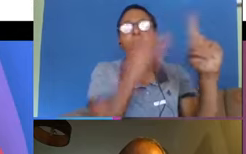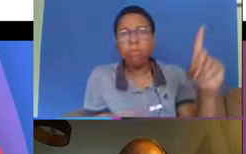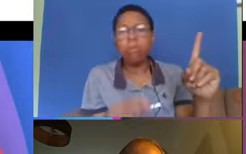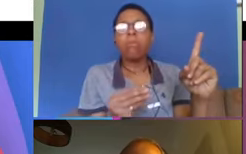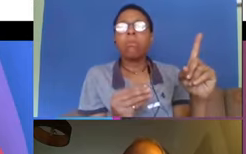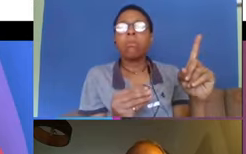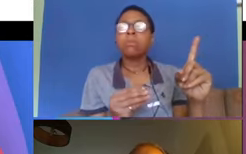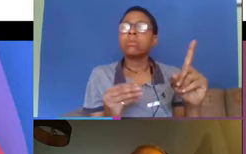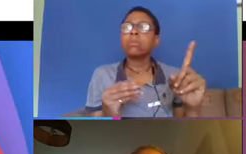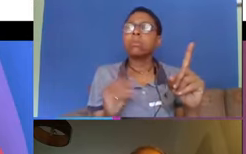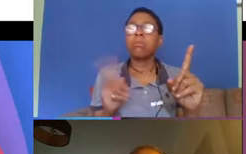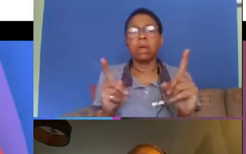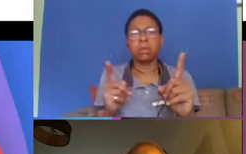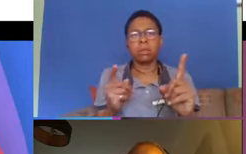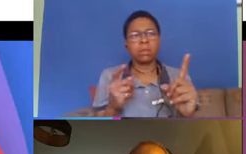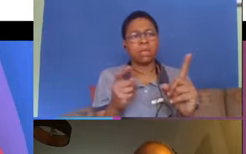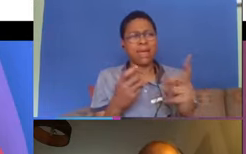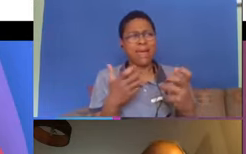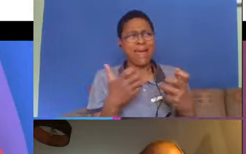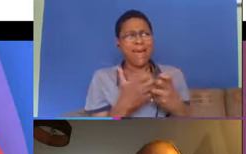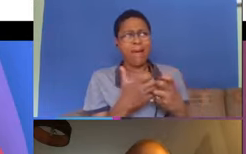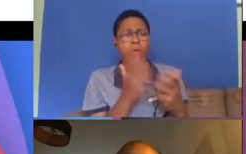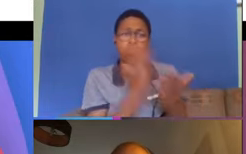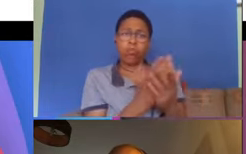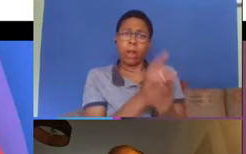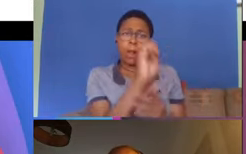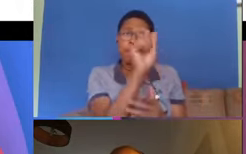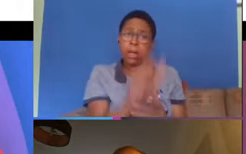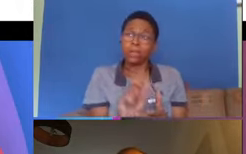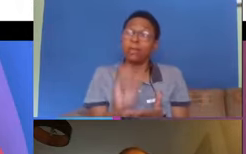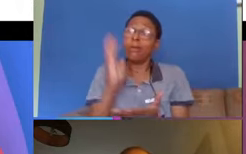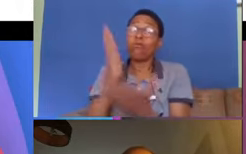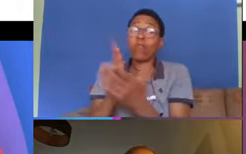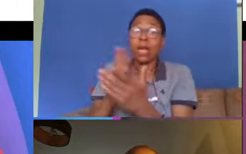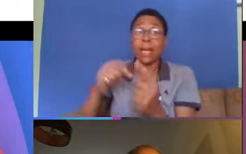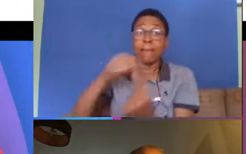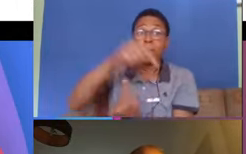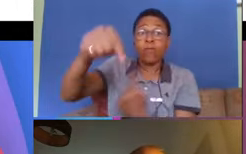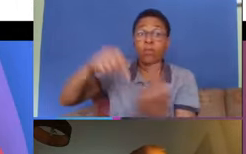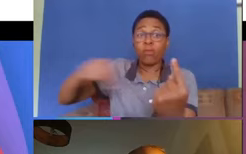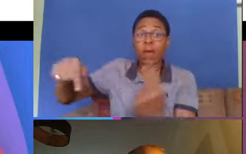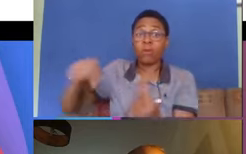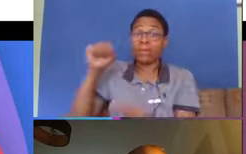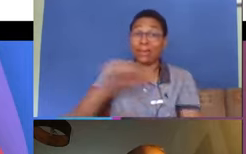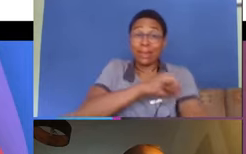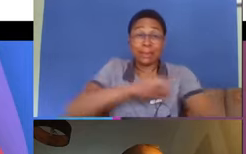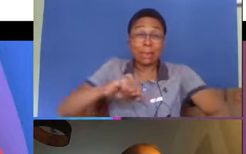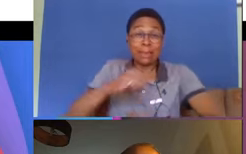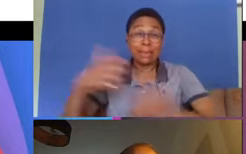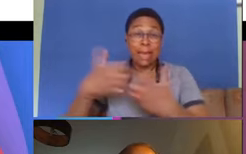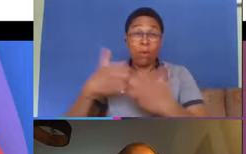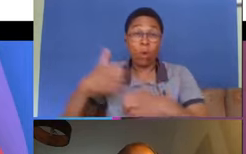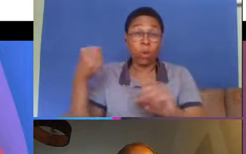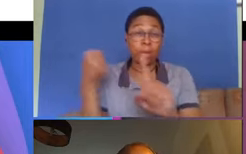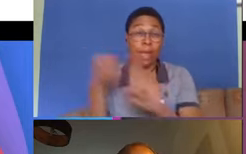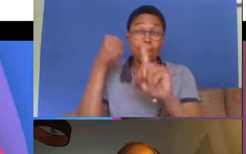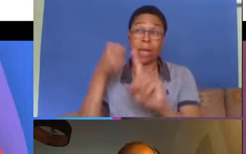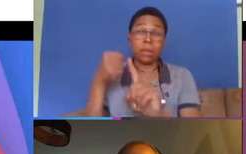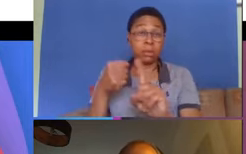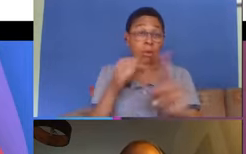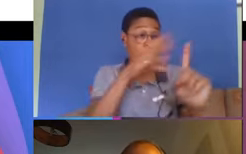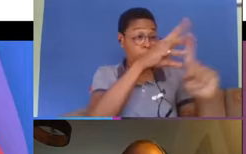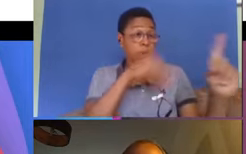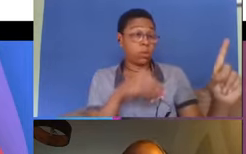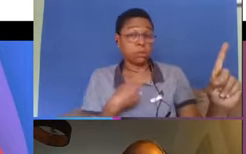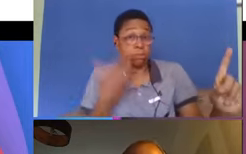potentially affect some of these models. So there's a few limitations we've got to have a look at. So World